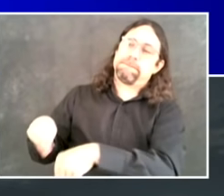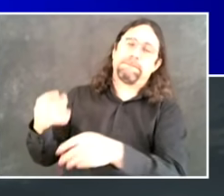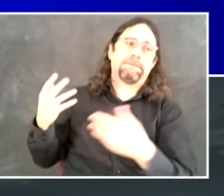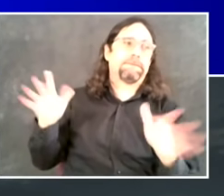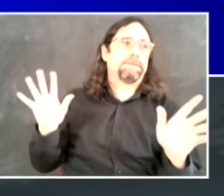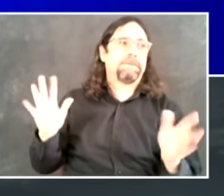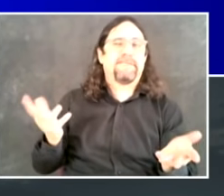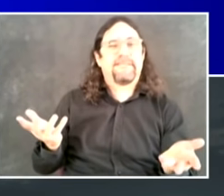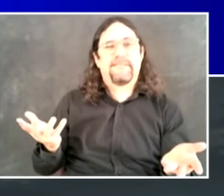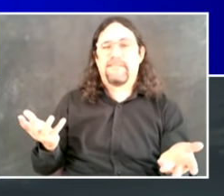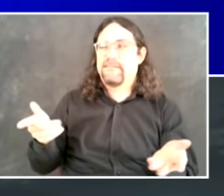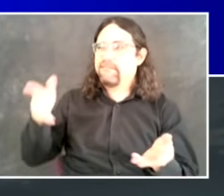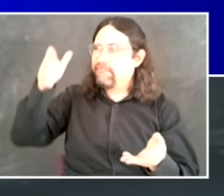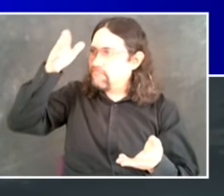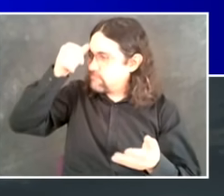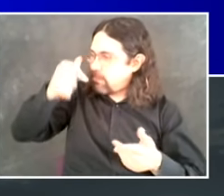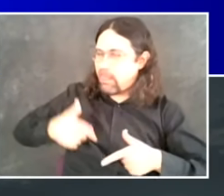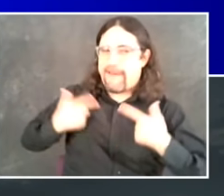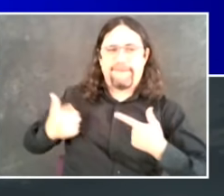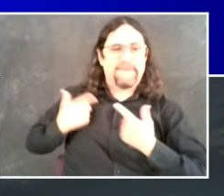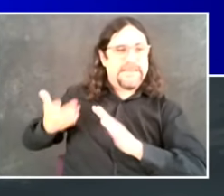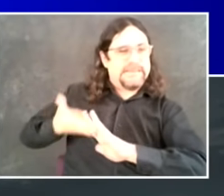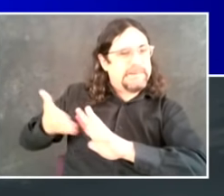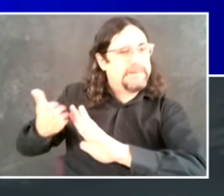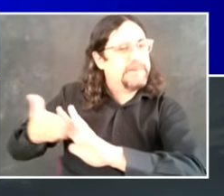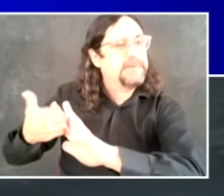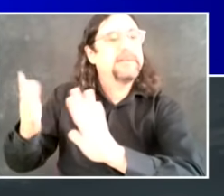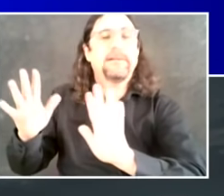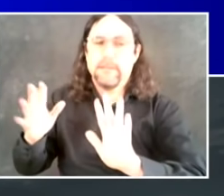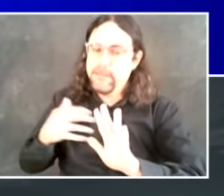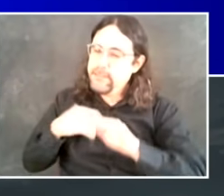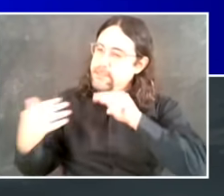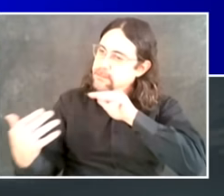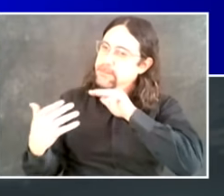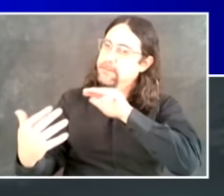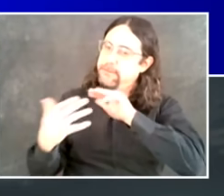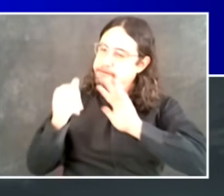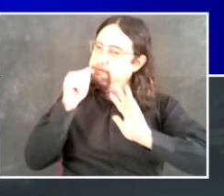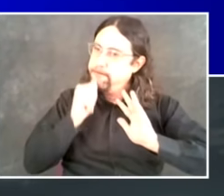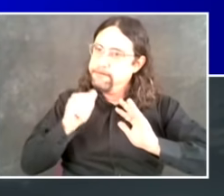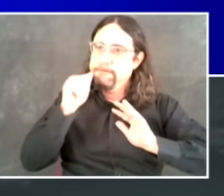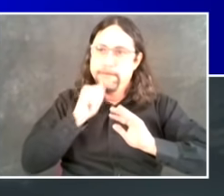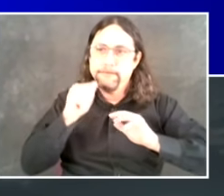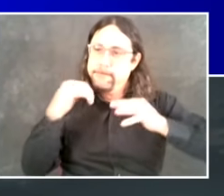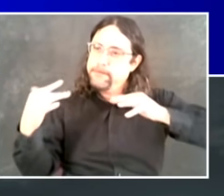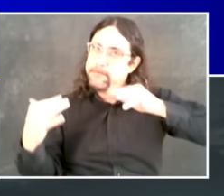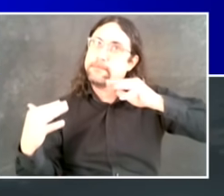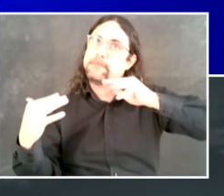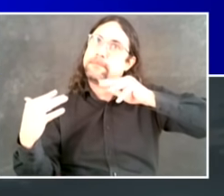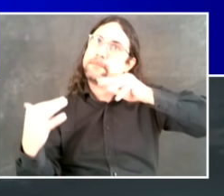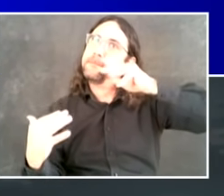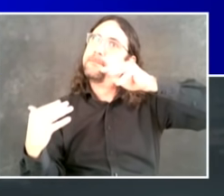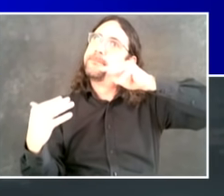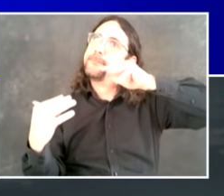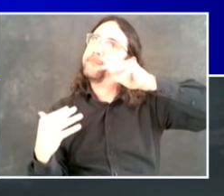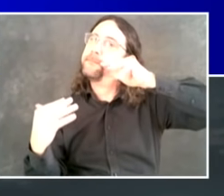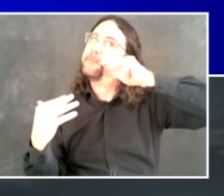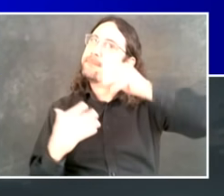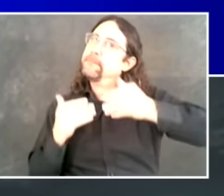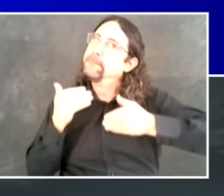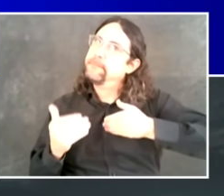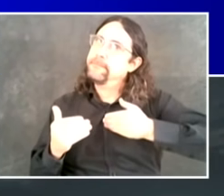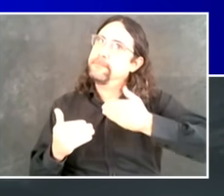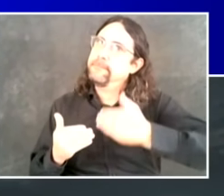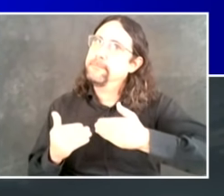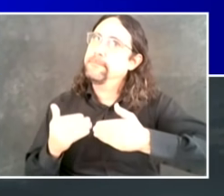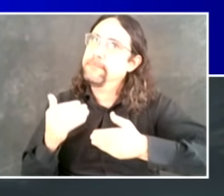We have to do this to protect our people. We have to do this to make sure our hospitals are not overwhelmed and they can be there to save our lives.